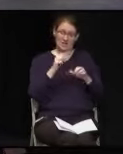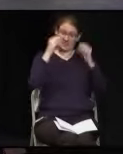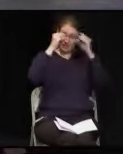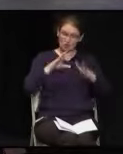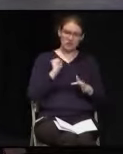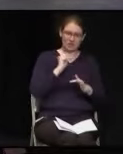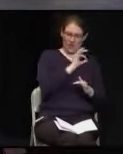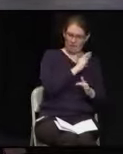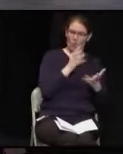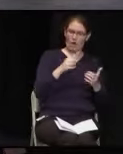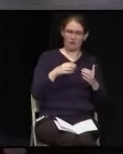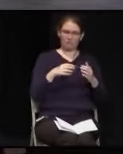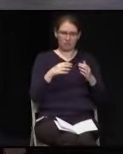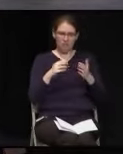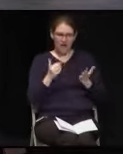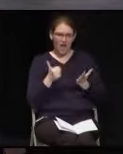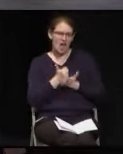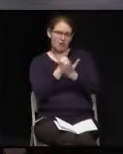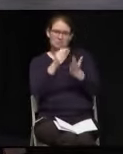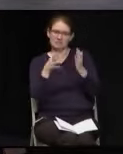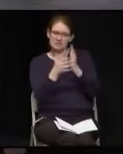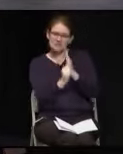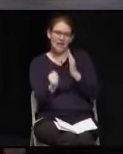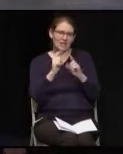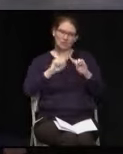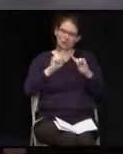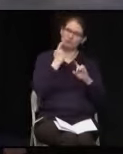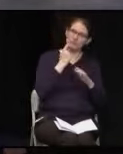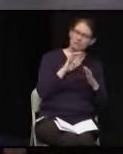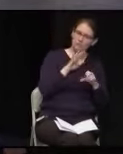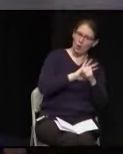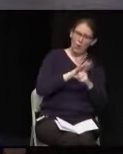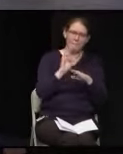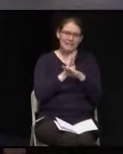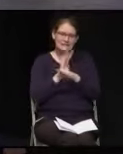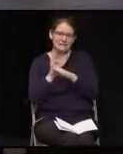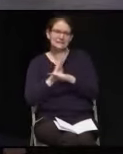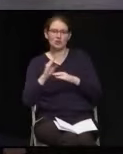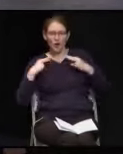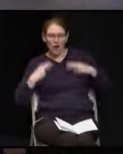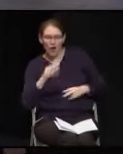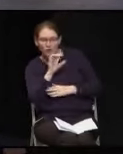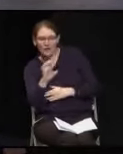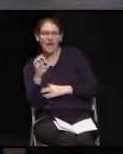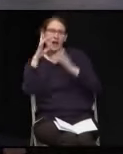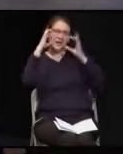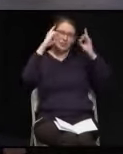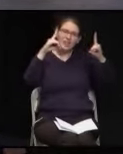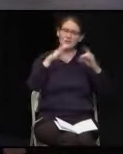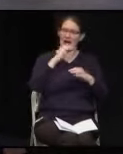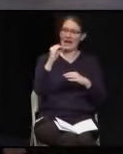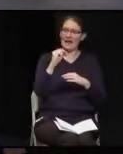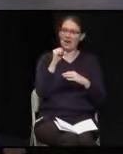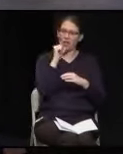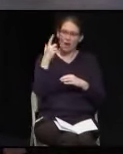talent for our local businesses and industries, our healthcare providers, our educational entities, our nonprofits, and our